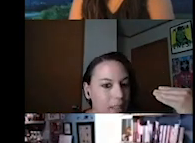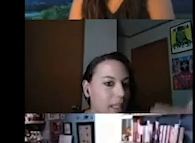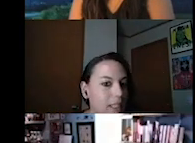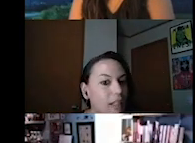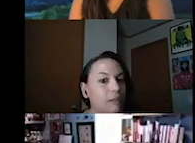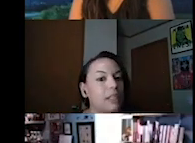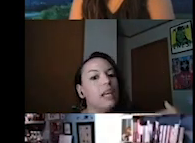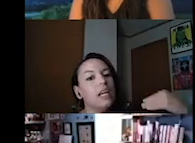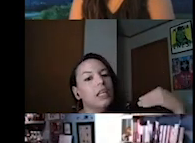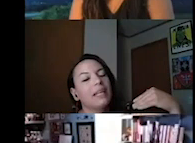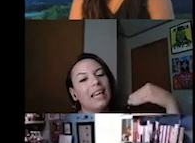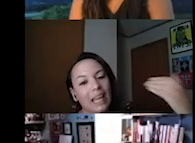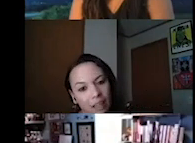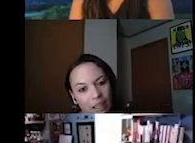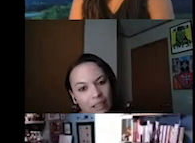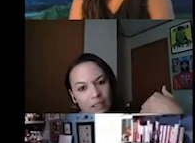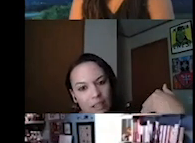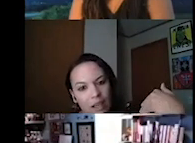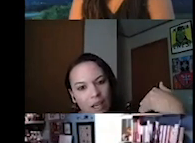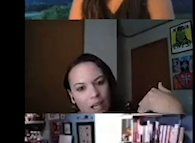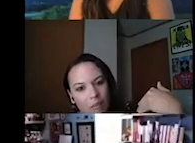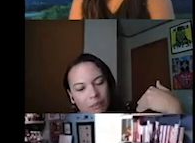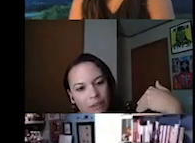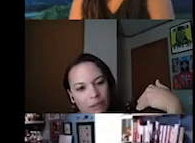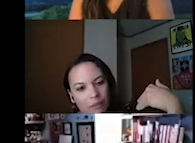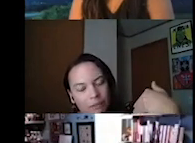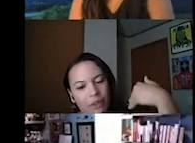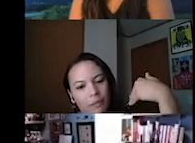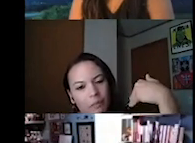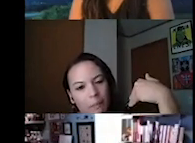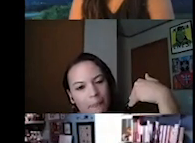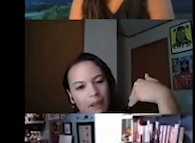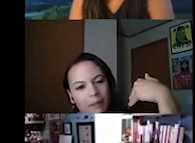say within the 1800s. Then we got the icons,